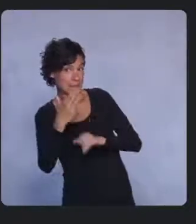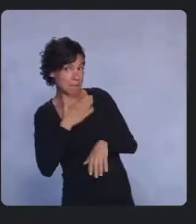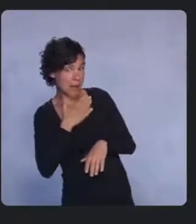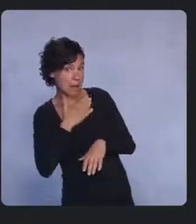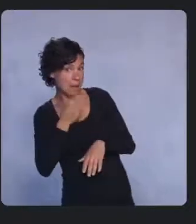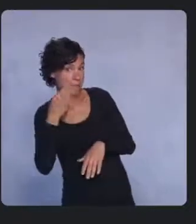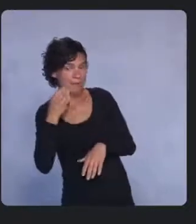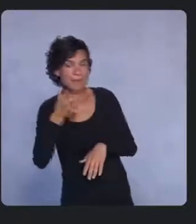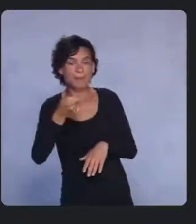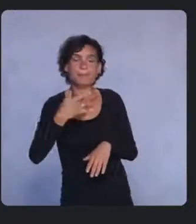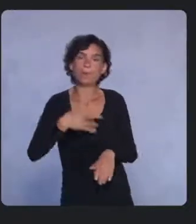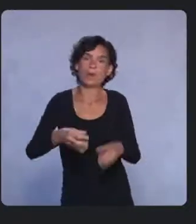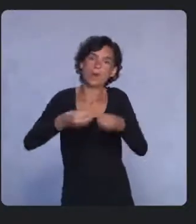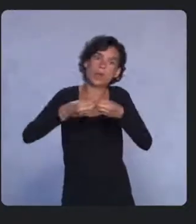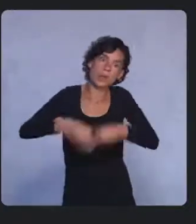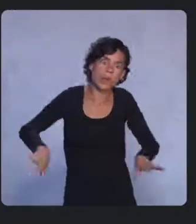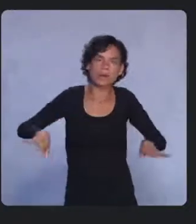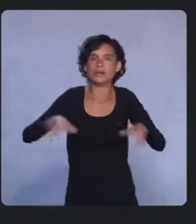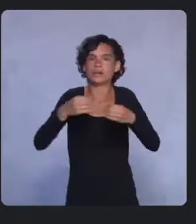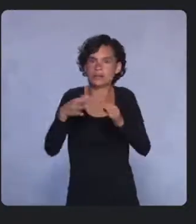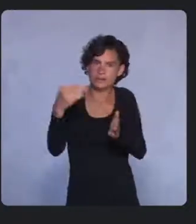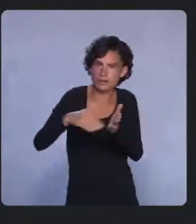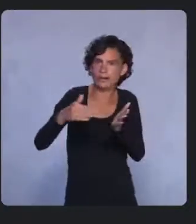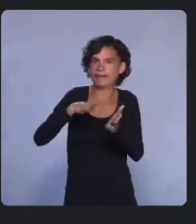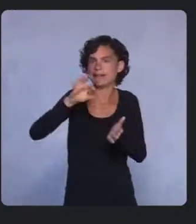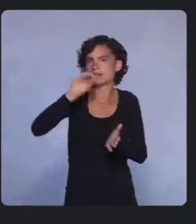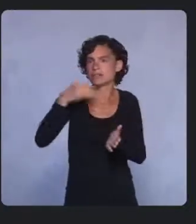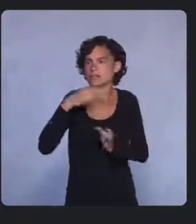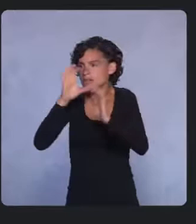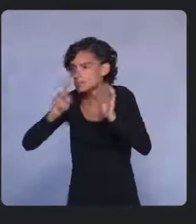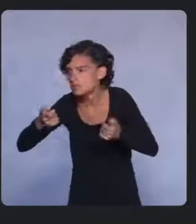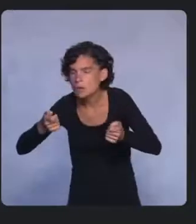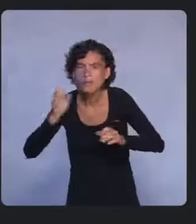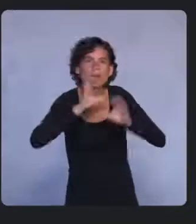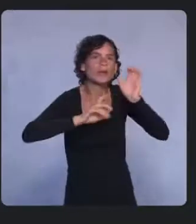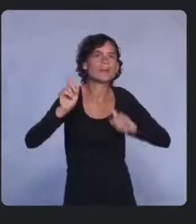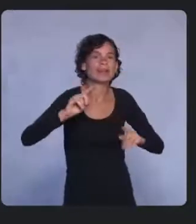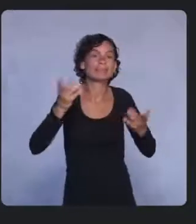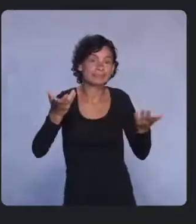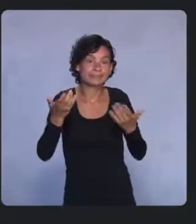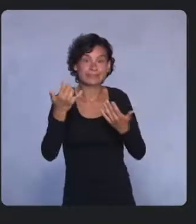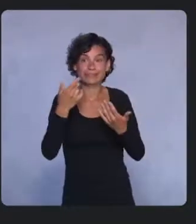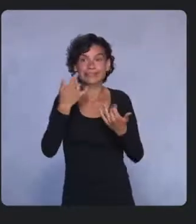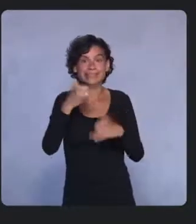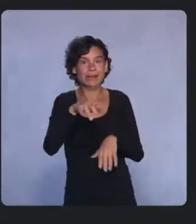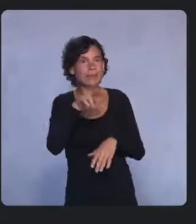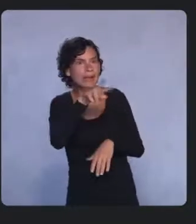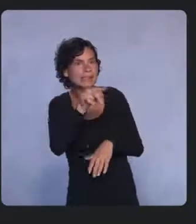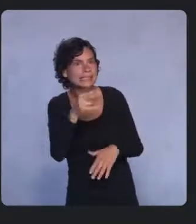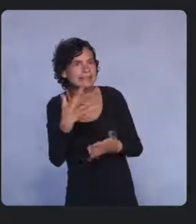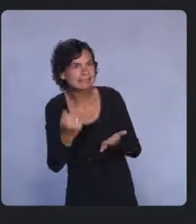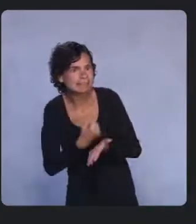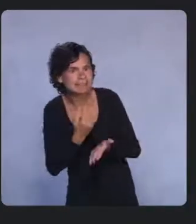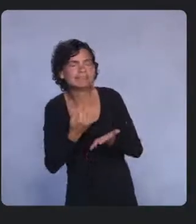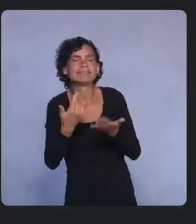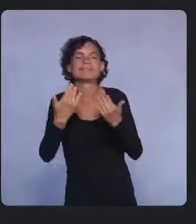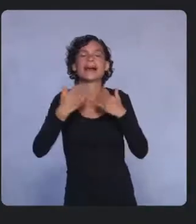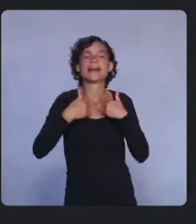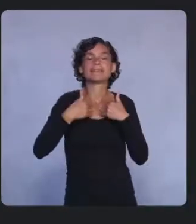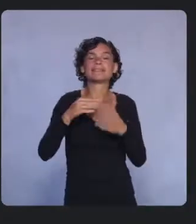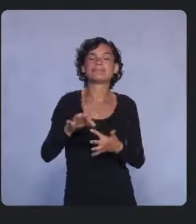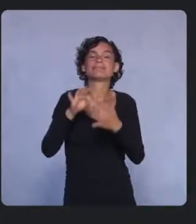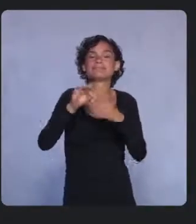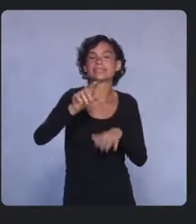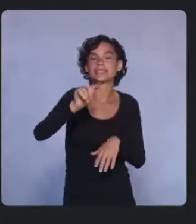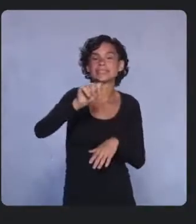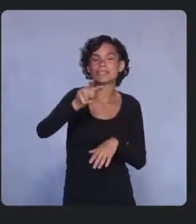remote is missing like 50% of the time. To keep movie night on track, we're building TV remote features directly